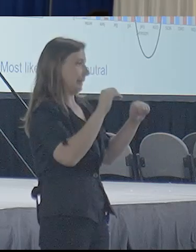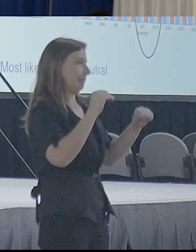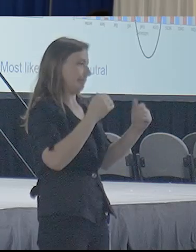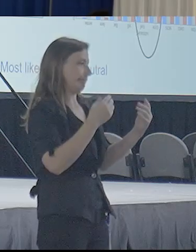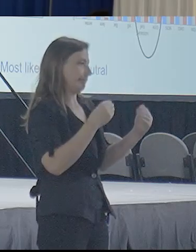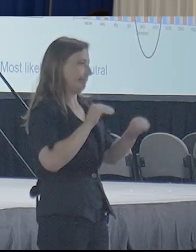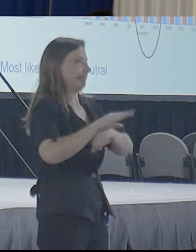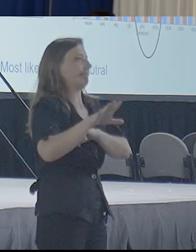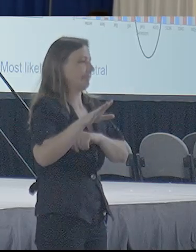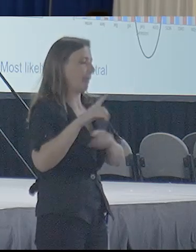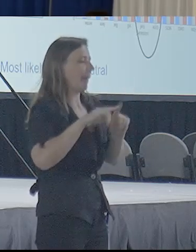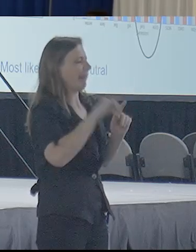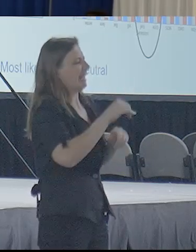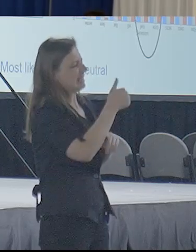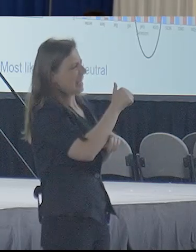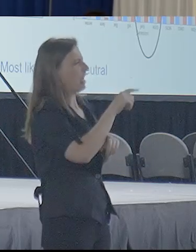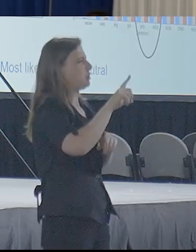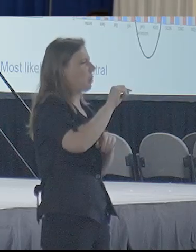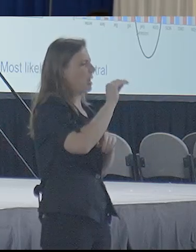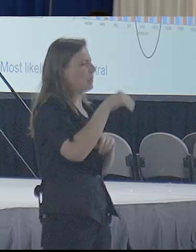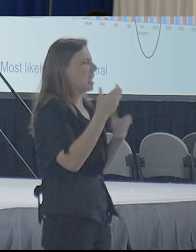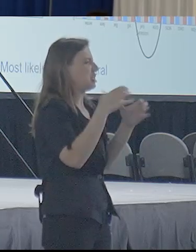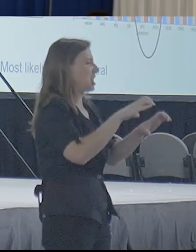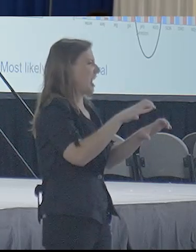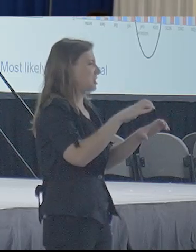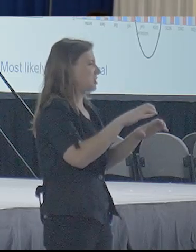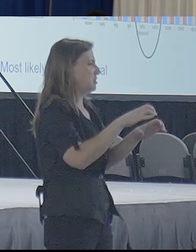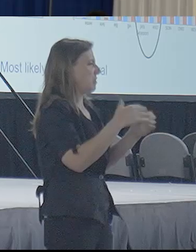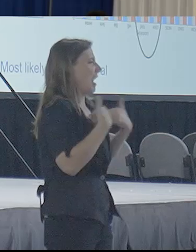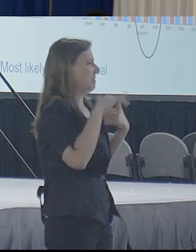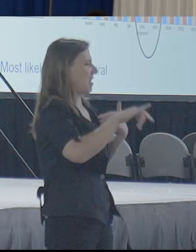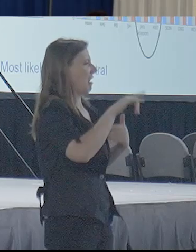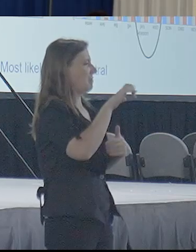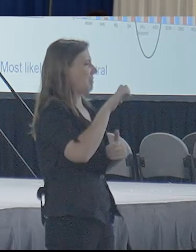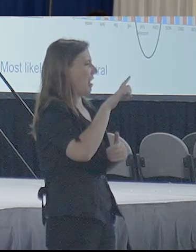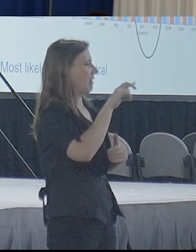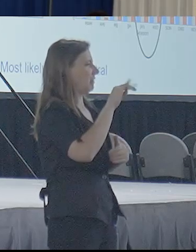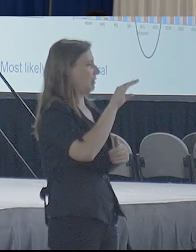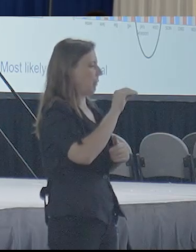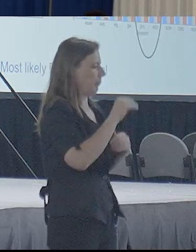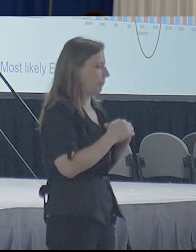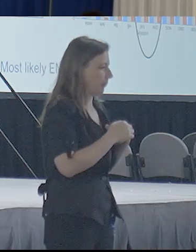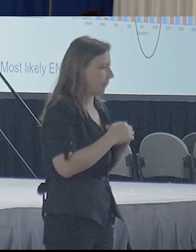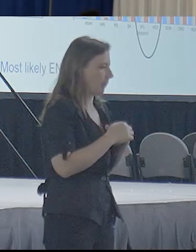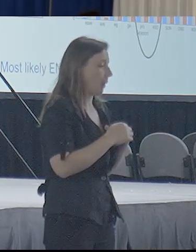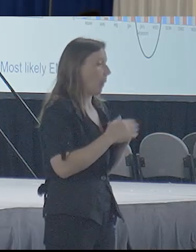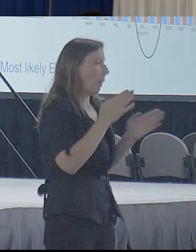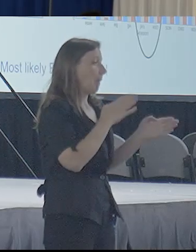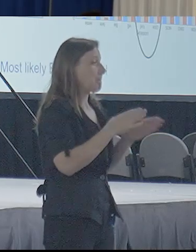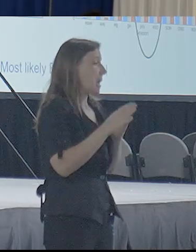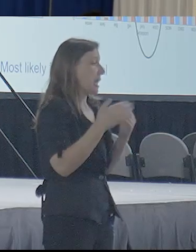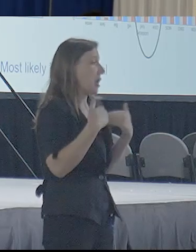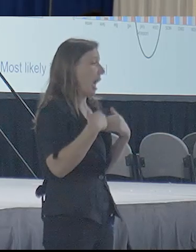looks like more like a 10 to 20% chance of having El Nino develop. So we're planning to get ENSO neutral or possibly